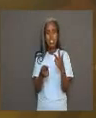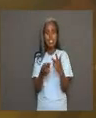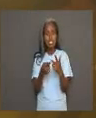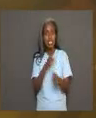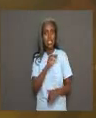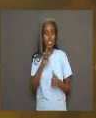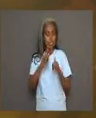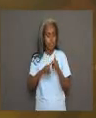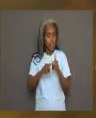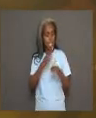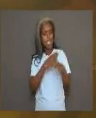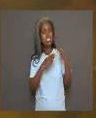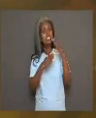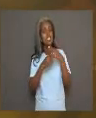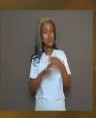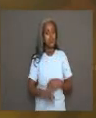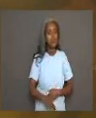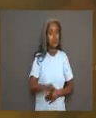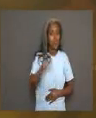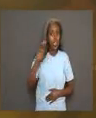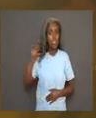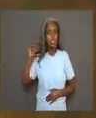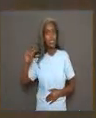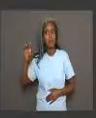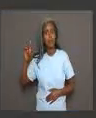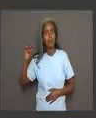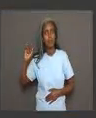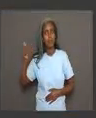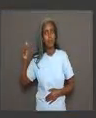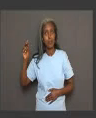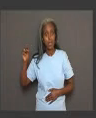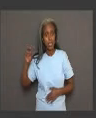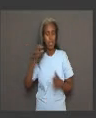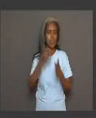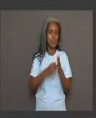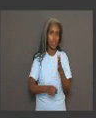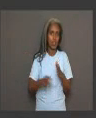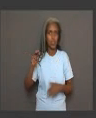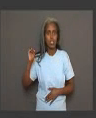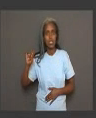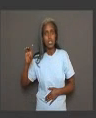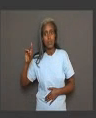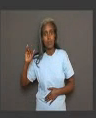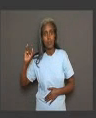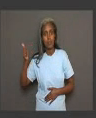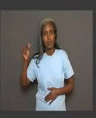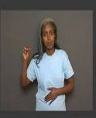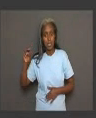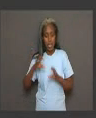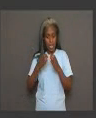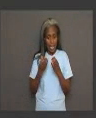final step to find the median value. The median class